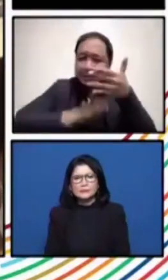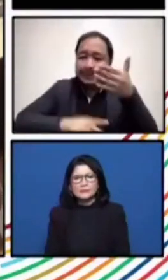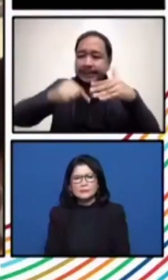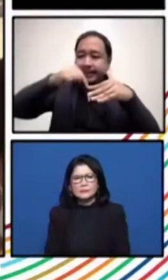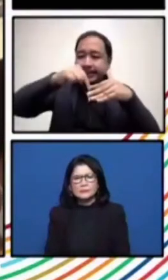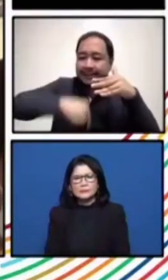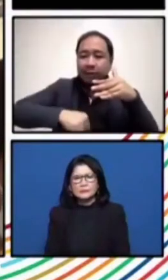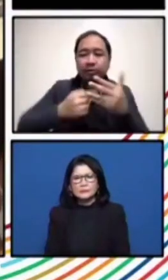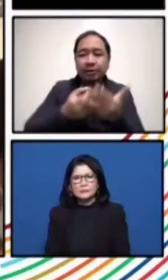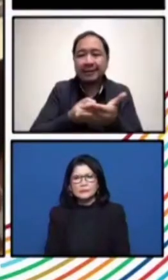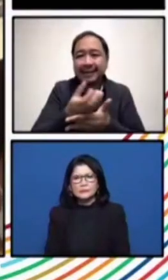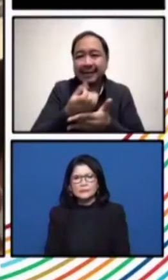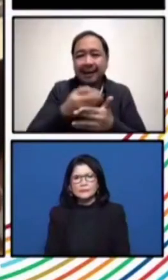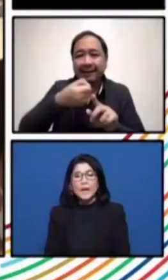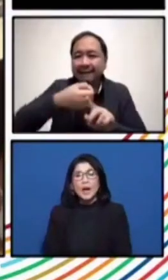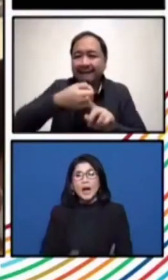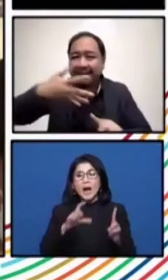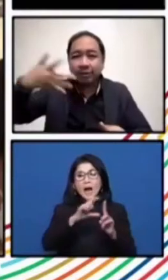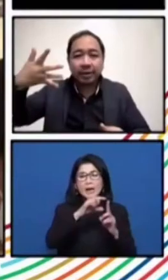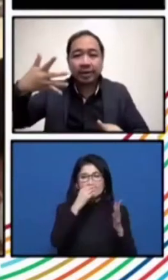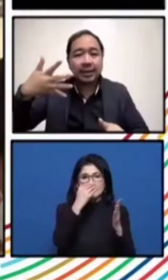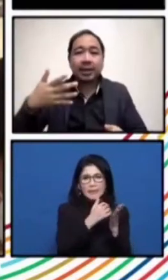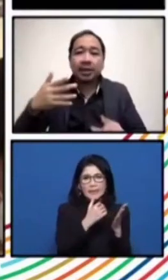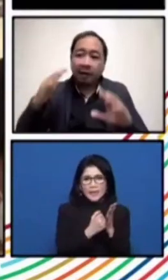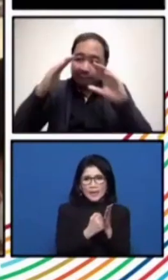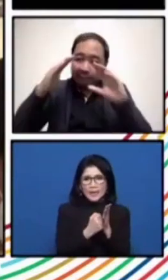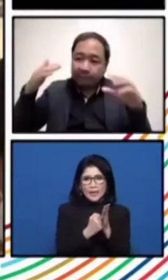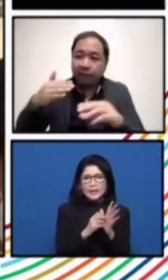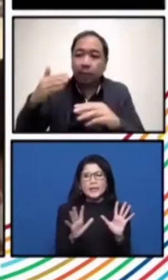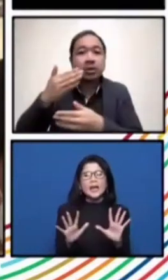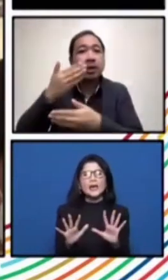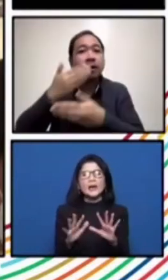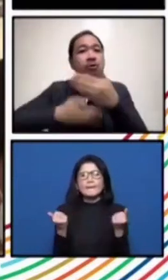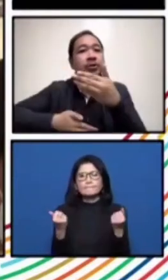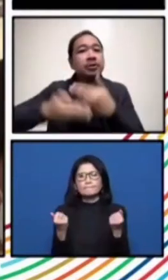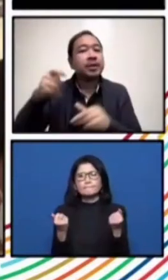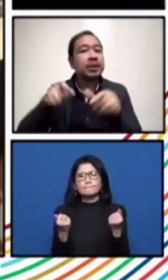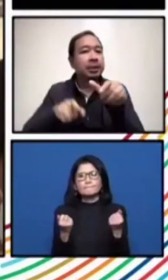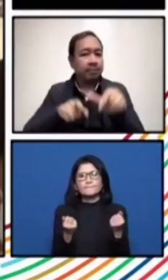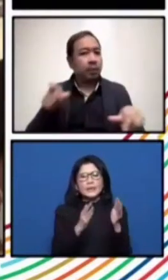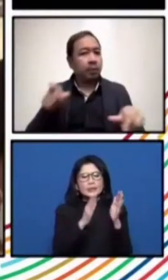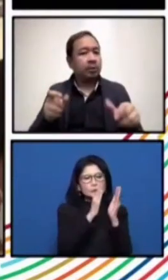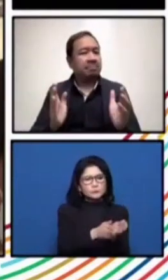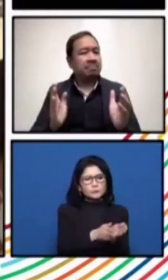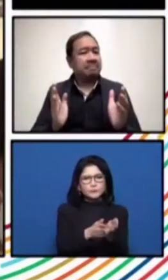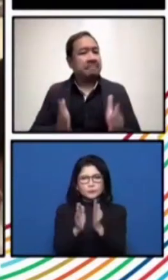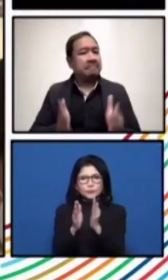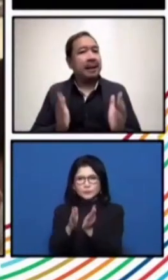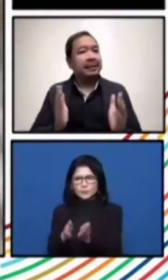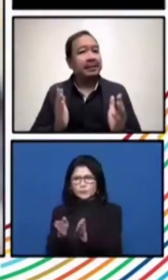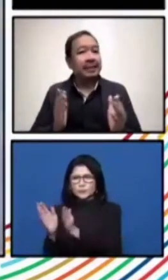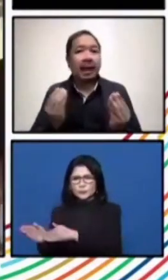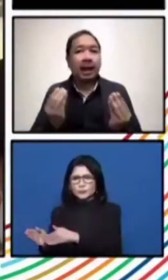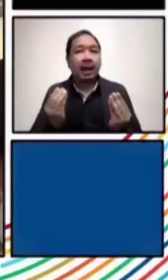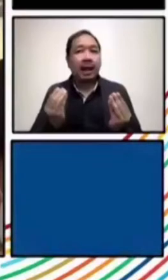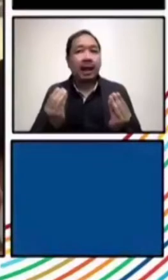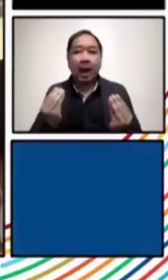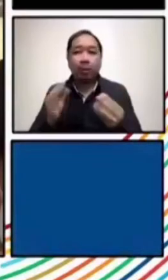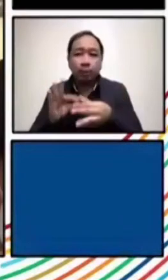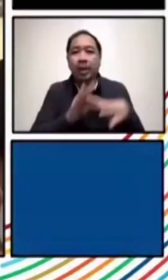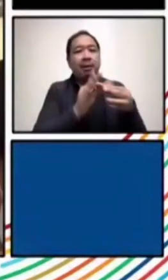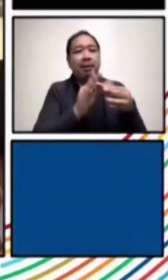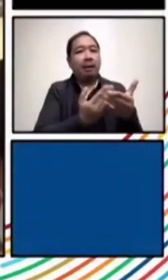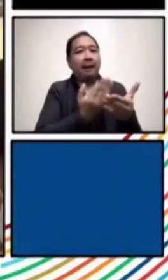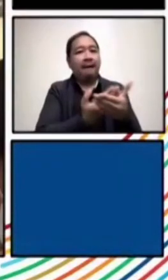aggregated data on persons with disabilities is imperative to formulate evidence-based policies